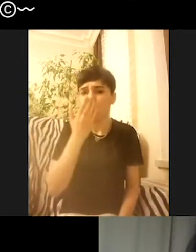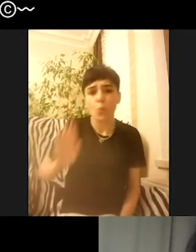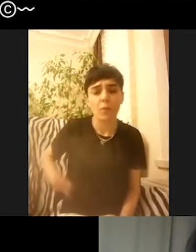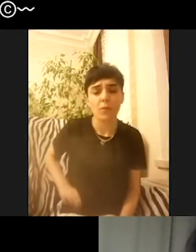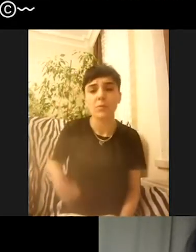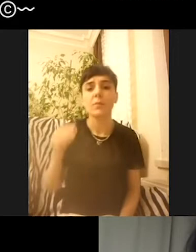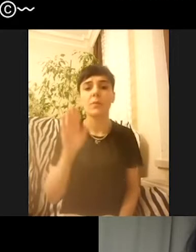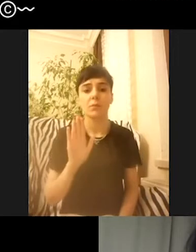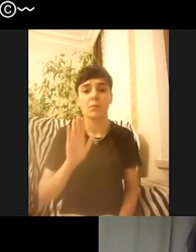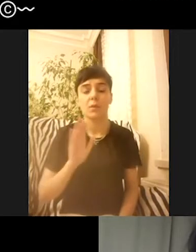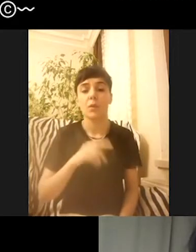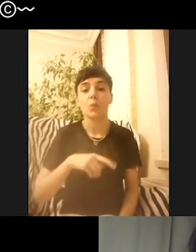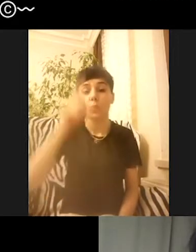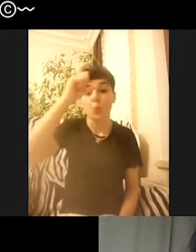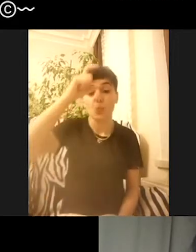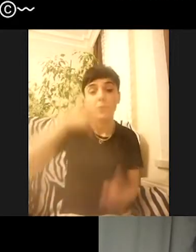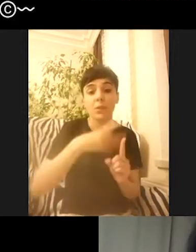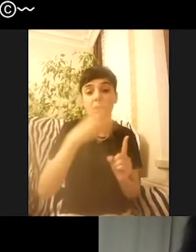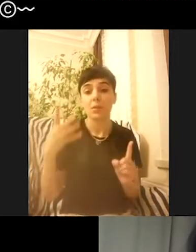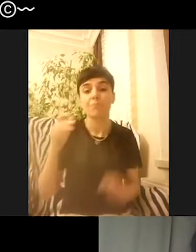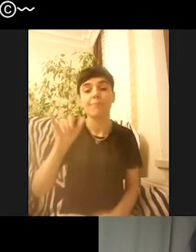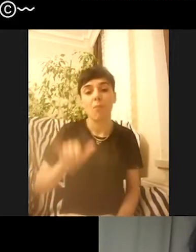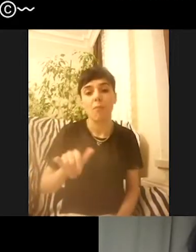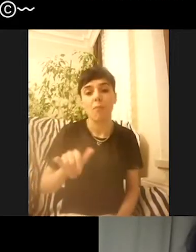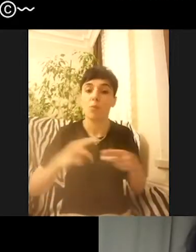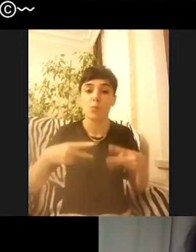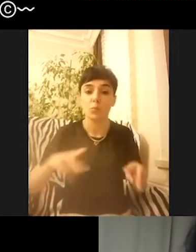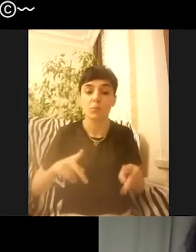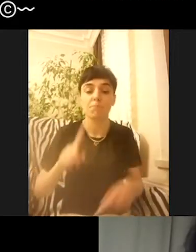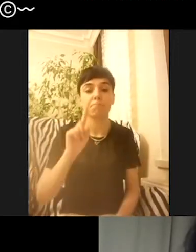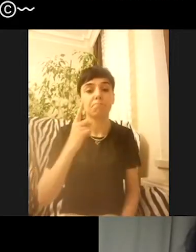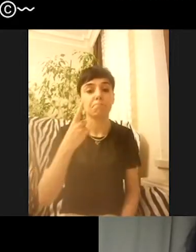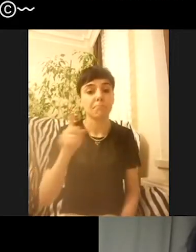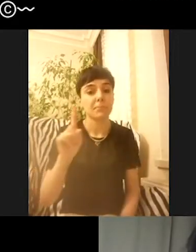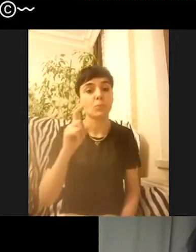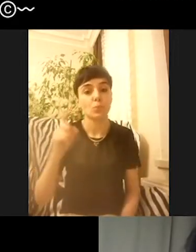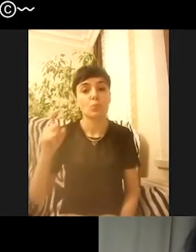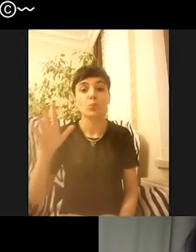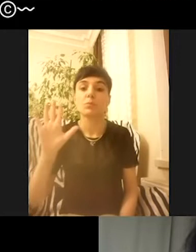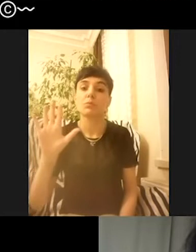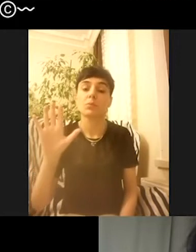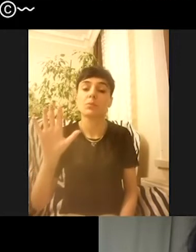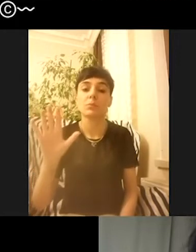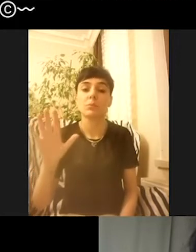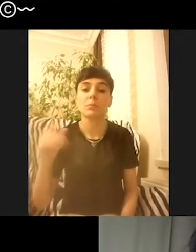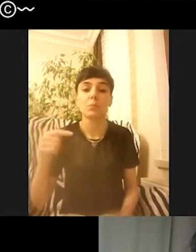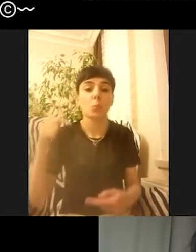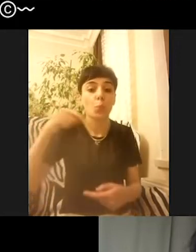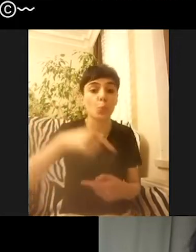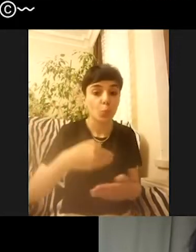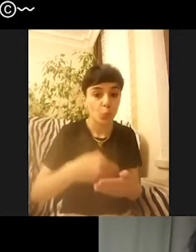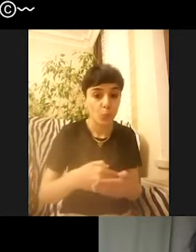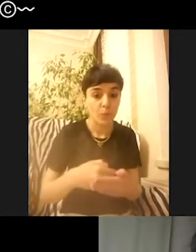beginning, 90s. It was always faced to some, I don't know, issues. They want to try to close them. Even the decision